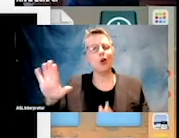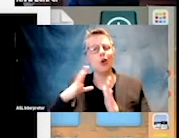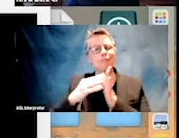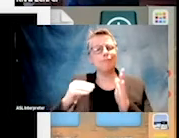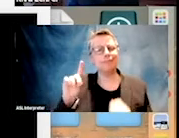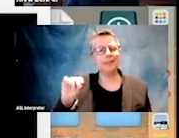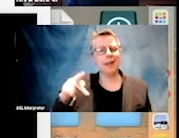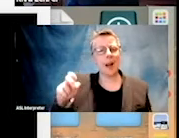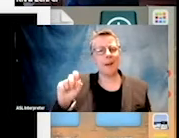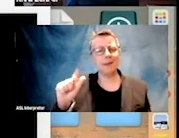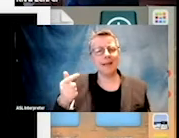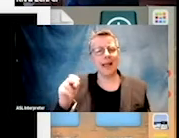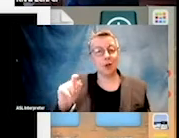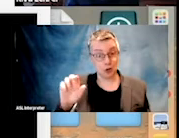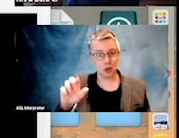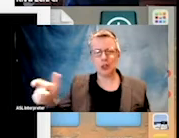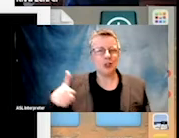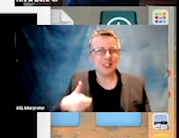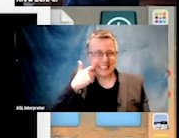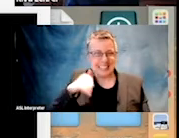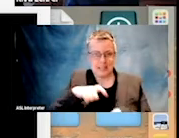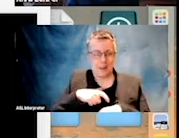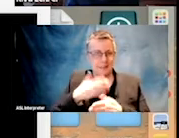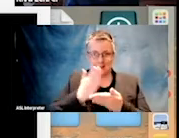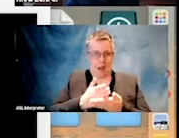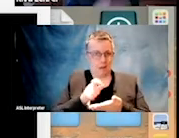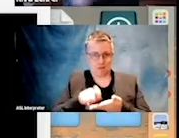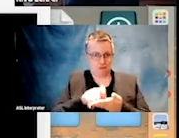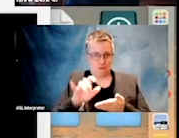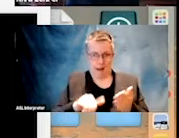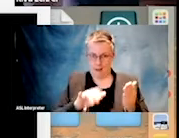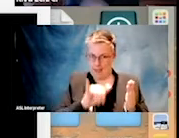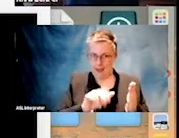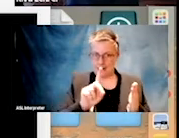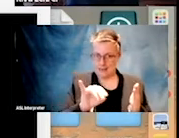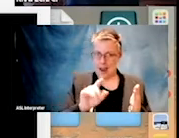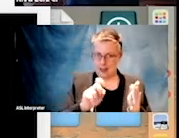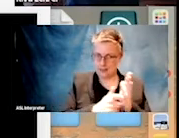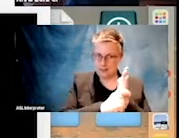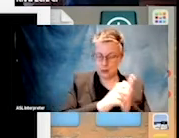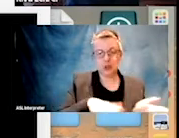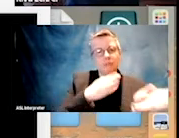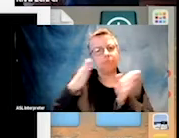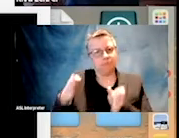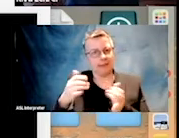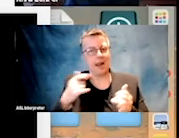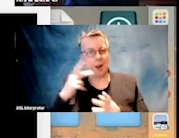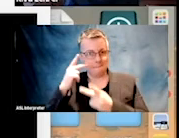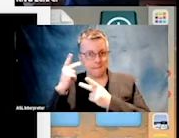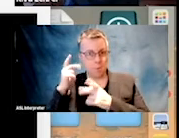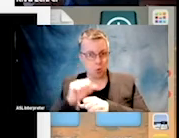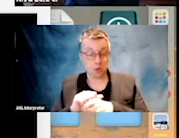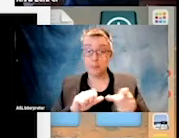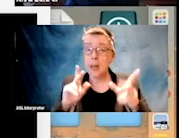doing Dykes and was, uh, had moved to the memoir work and she was getting shit from